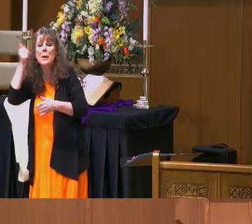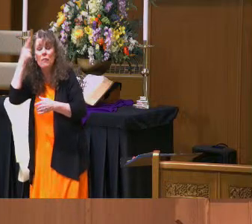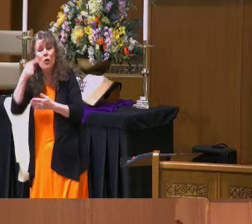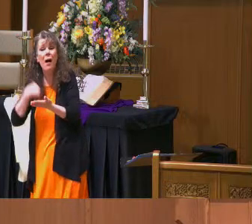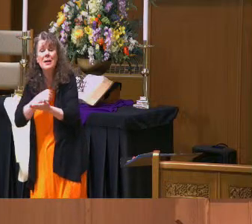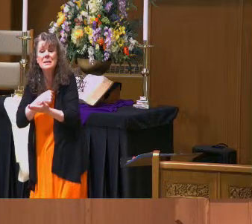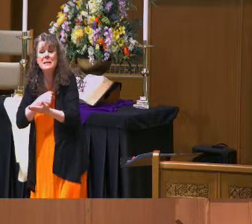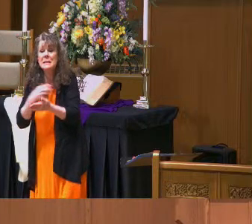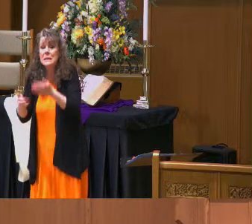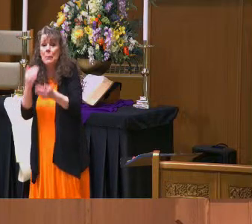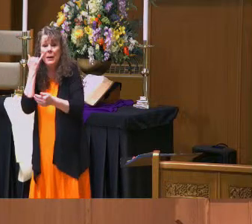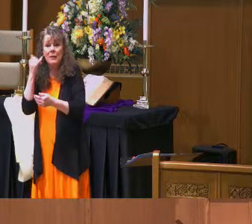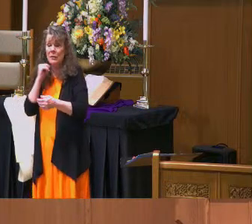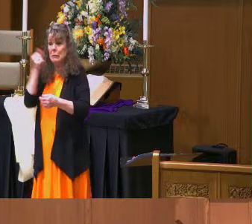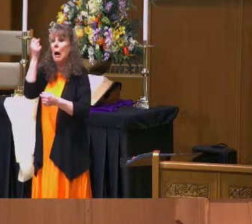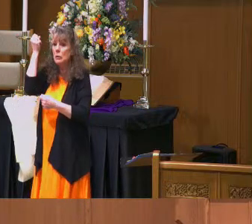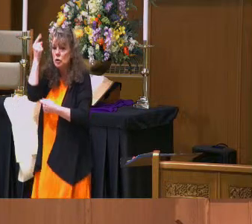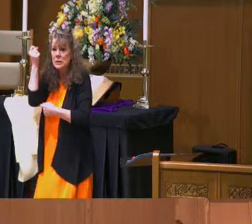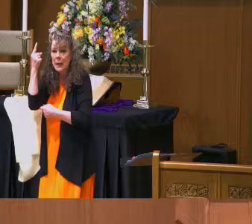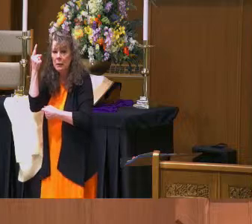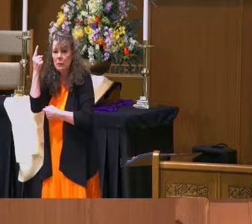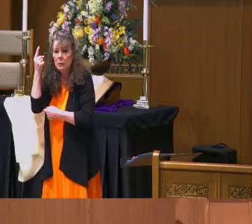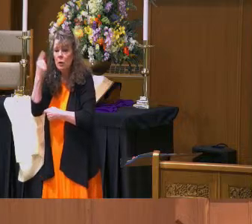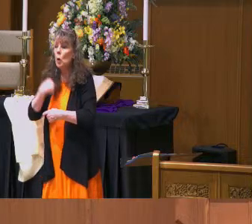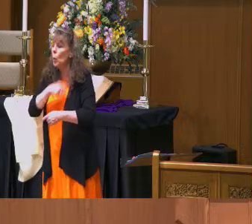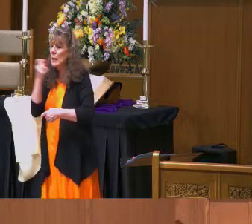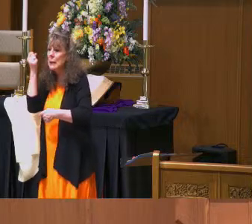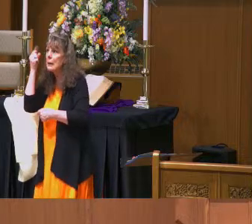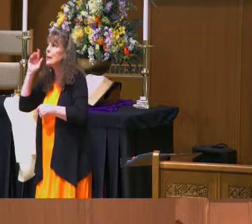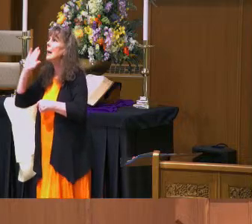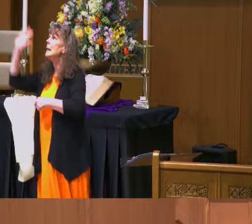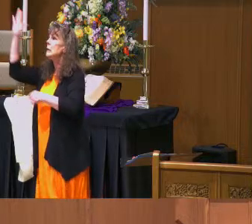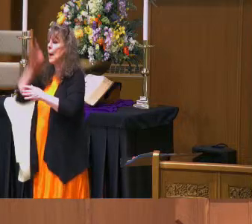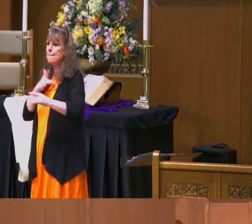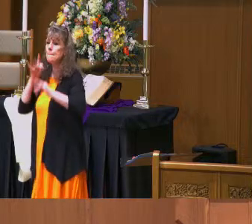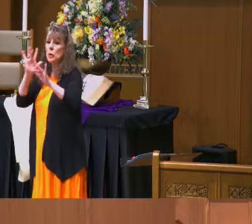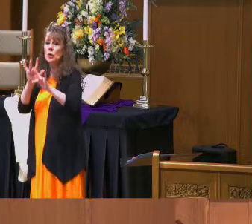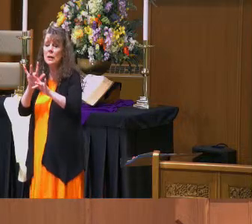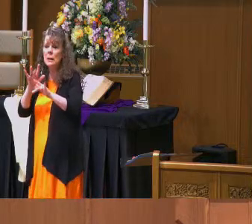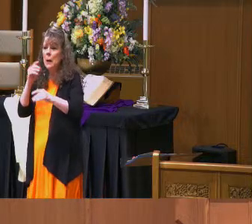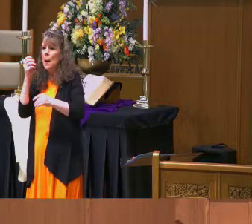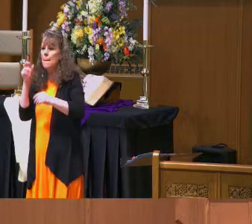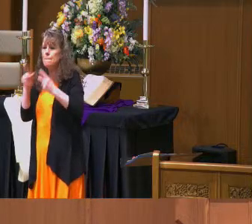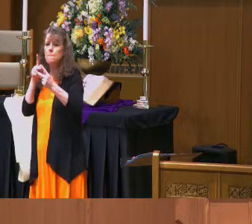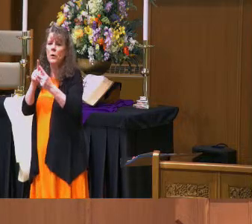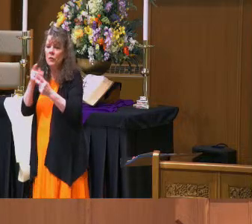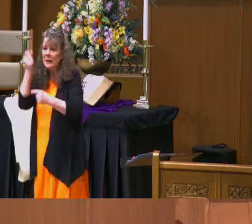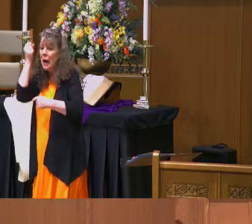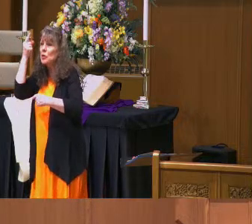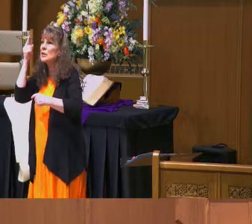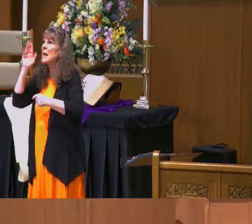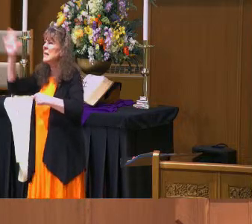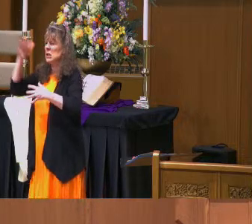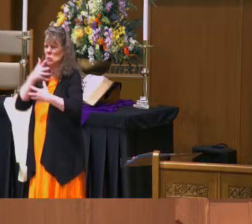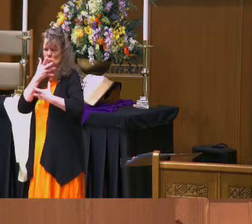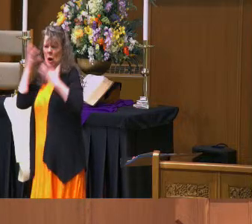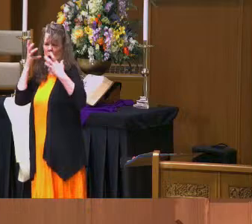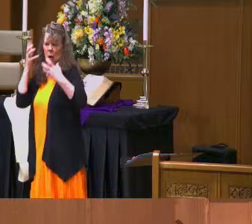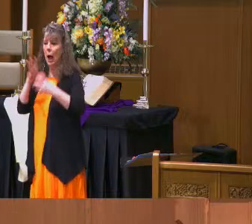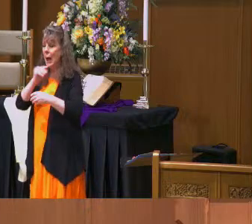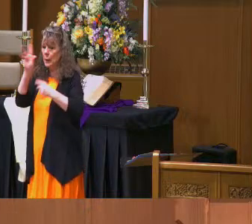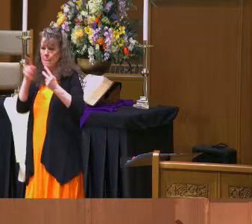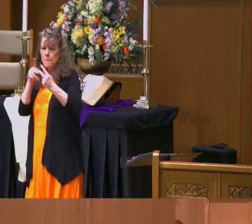we don't understand it. We'll understand his mercy. We'll perfectly understand his wrath, and we'll